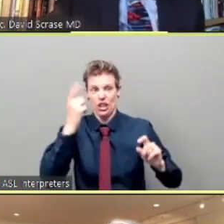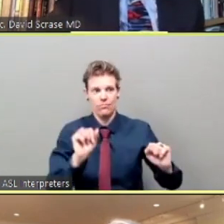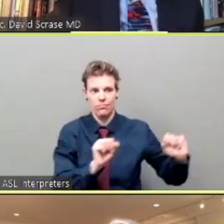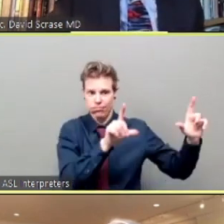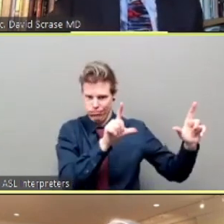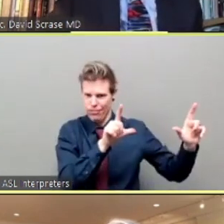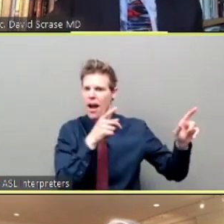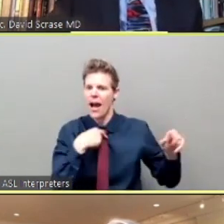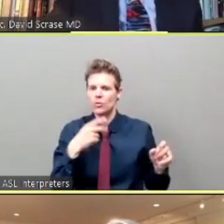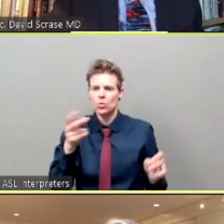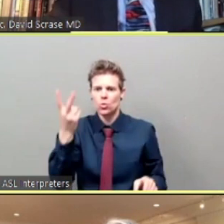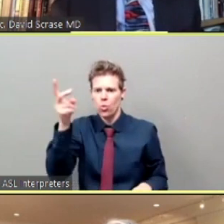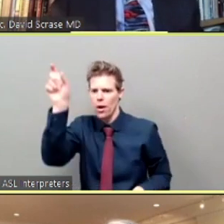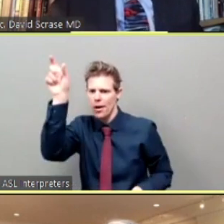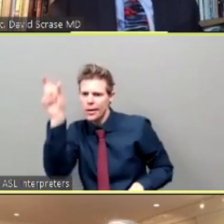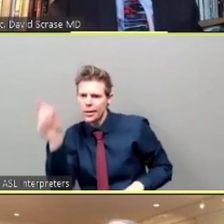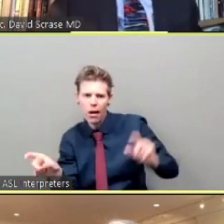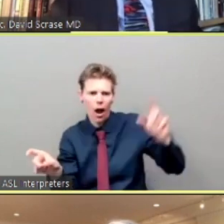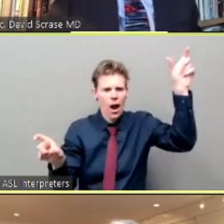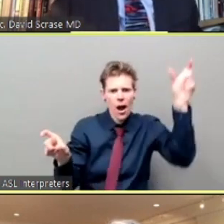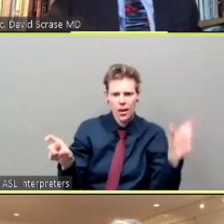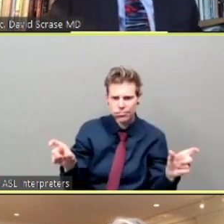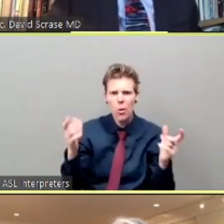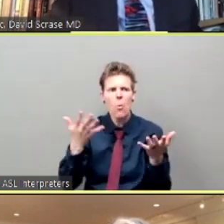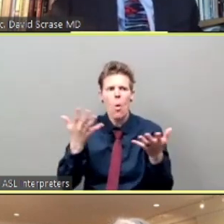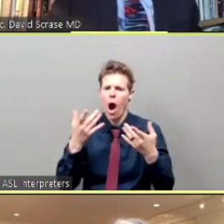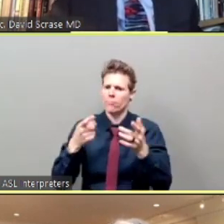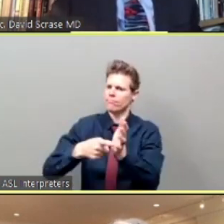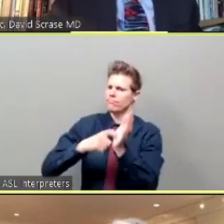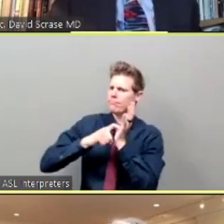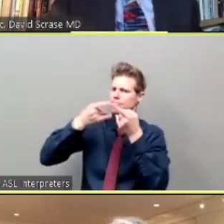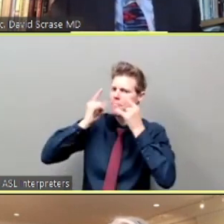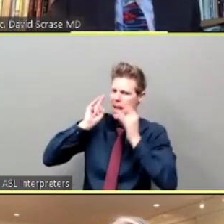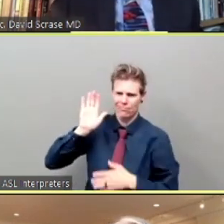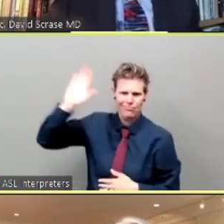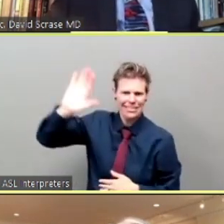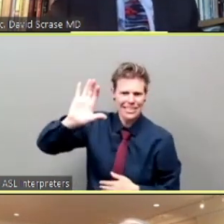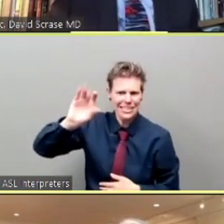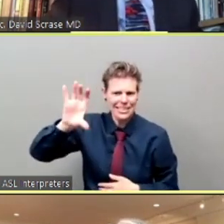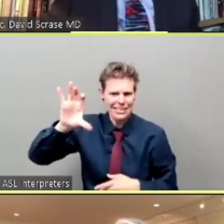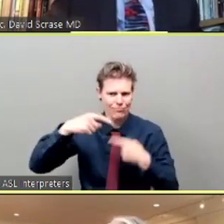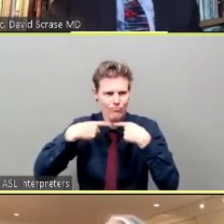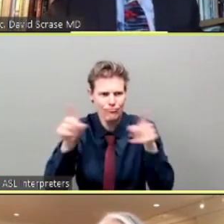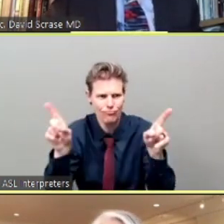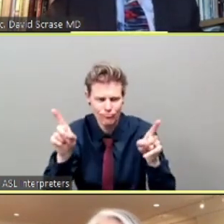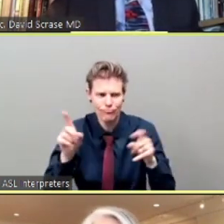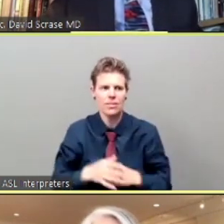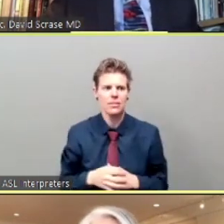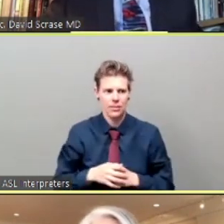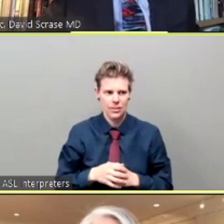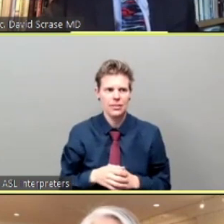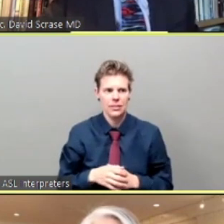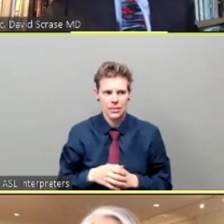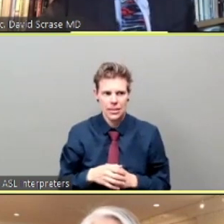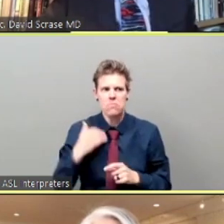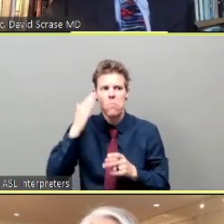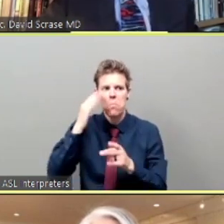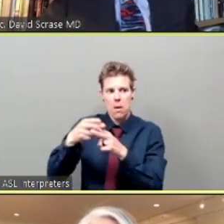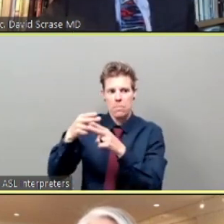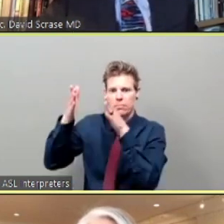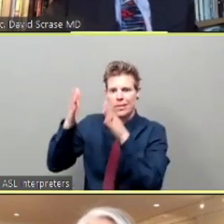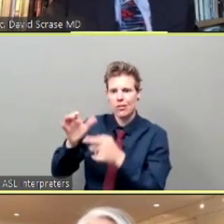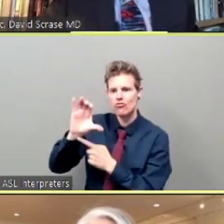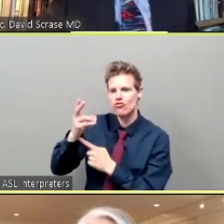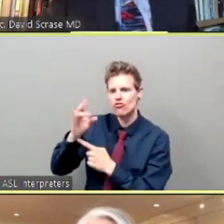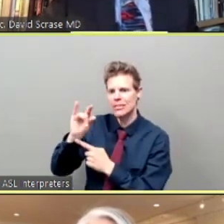requirements from the CDC. And I know that Christine Ross and Chad Smelzer and I